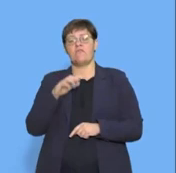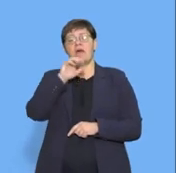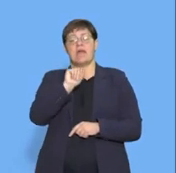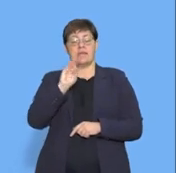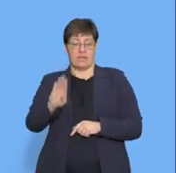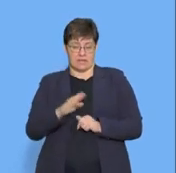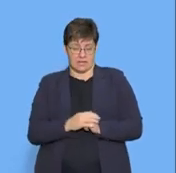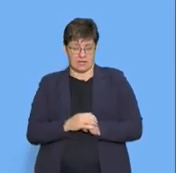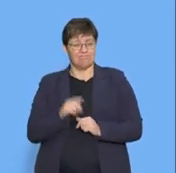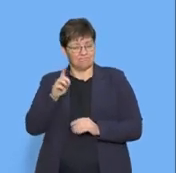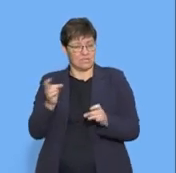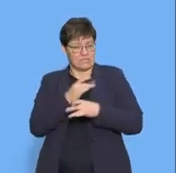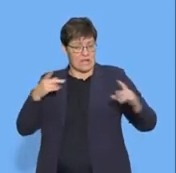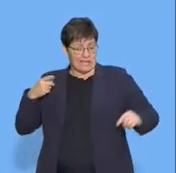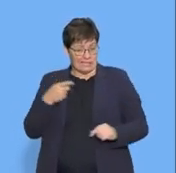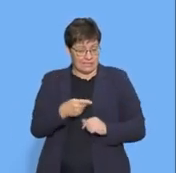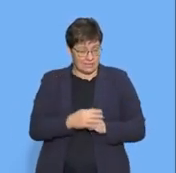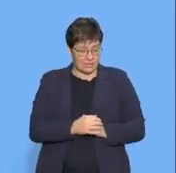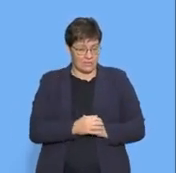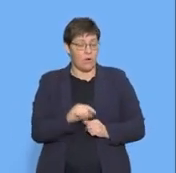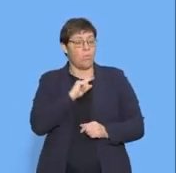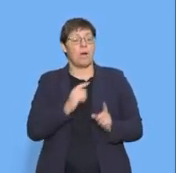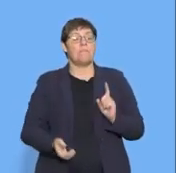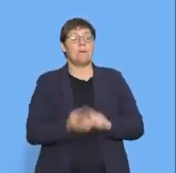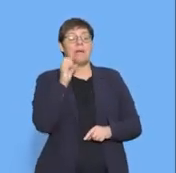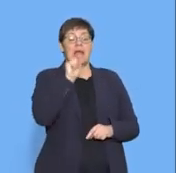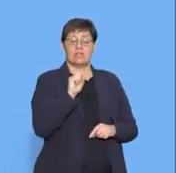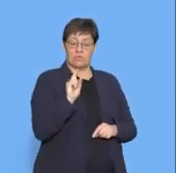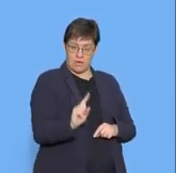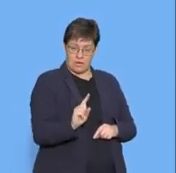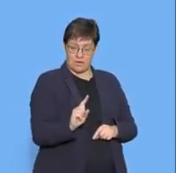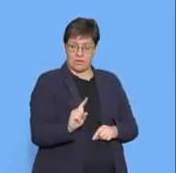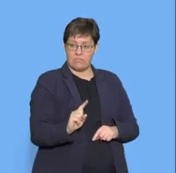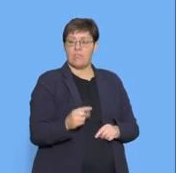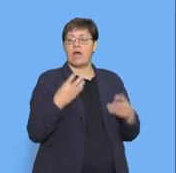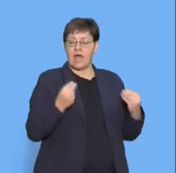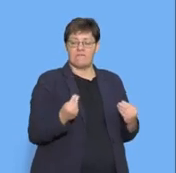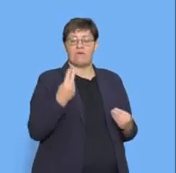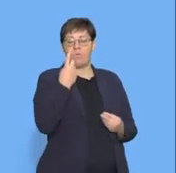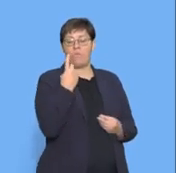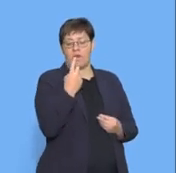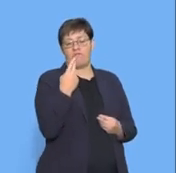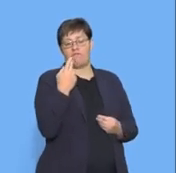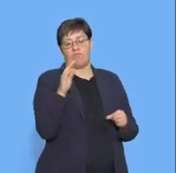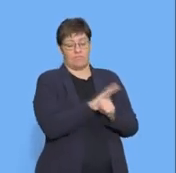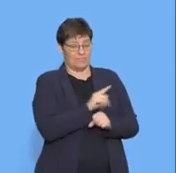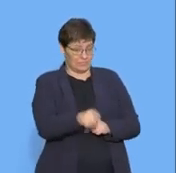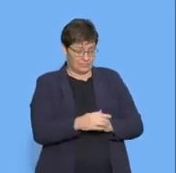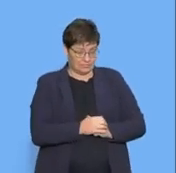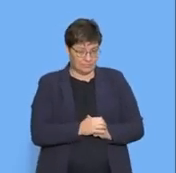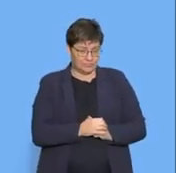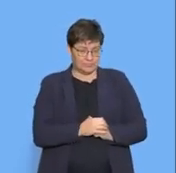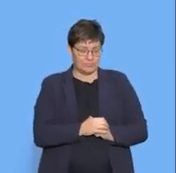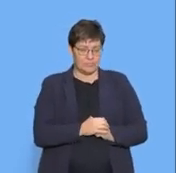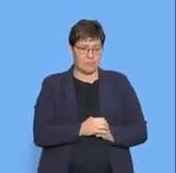find S1 in terms of A and B. So that's where we'll begin. Because once we found S1, then we will have 1 full